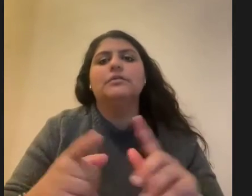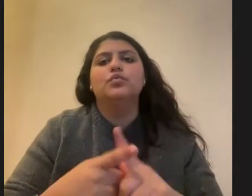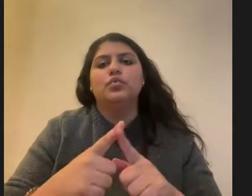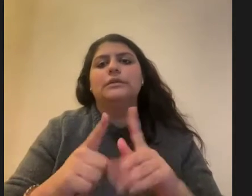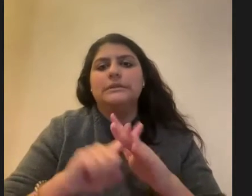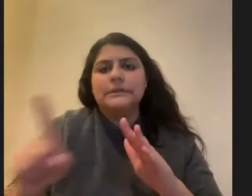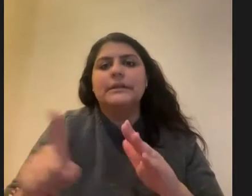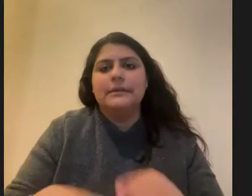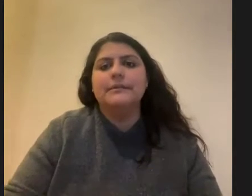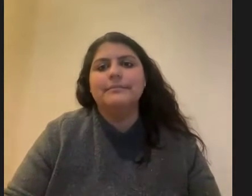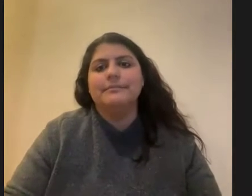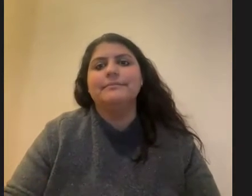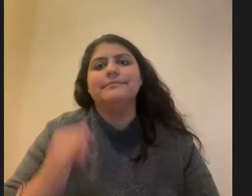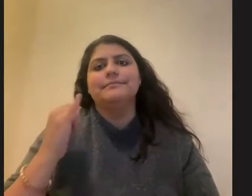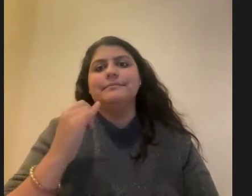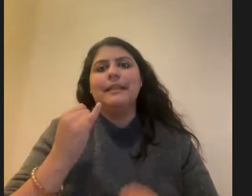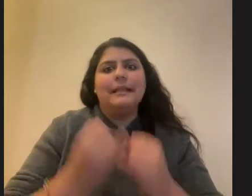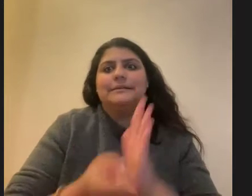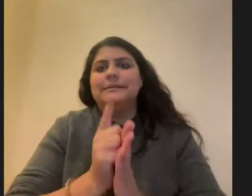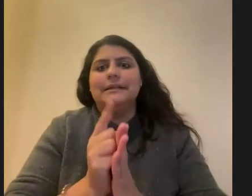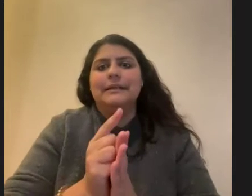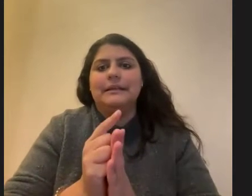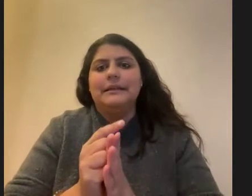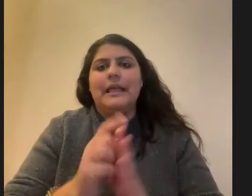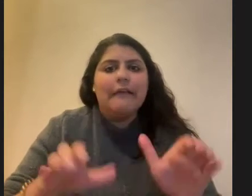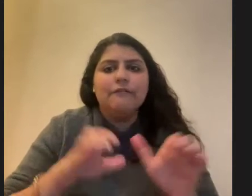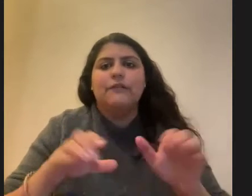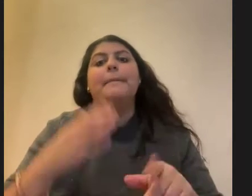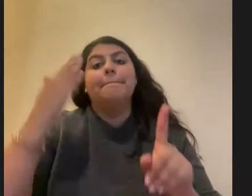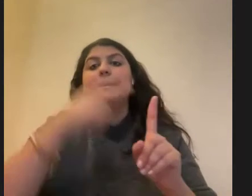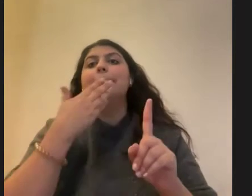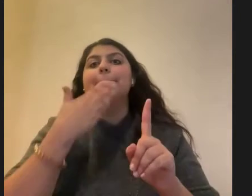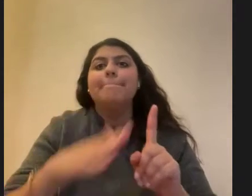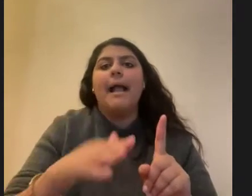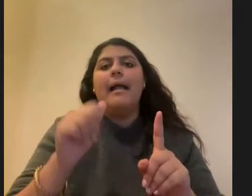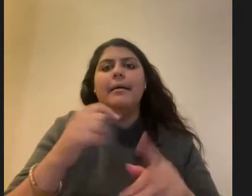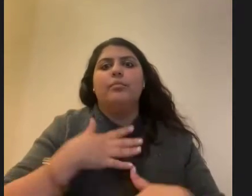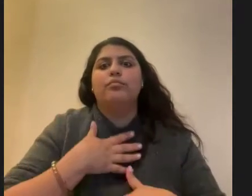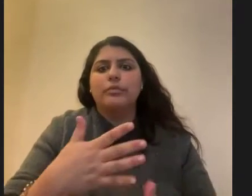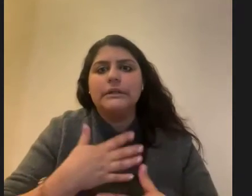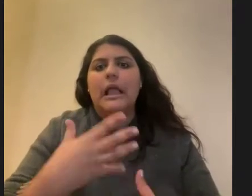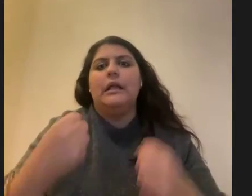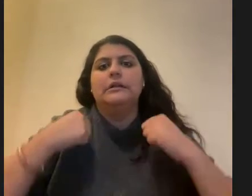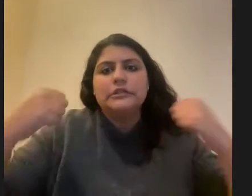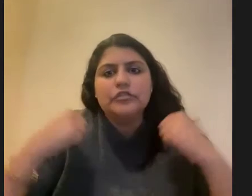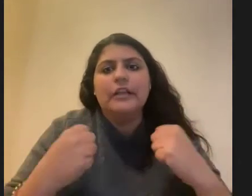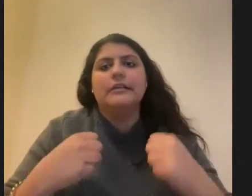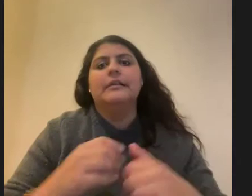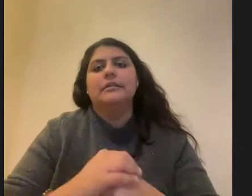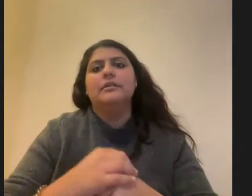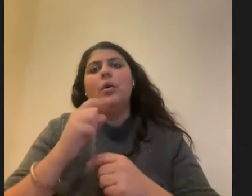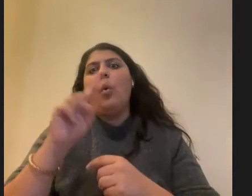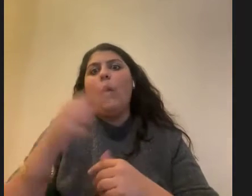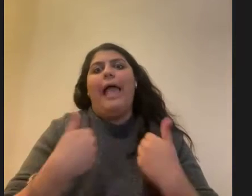last ditch effort, because octopuses are really bad at like breathing long term and exercising. So they like only have